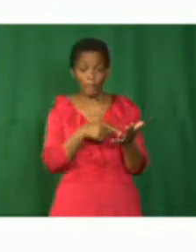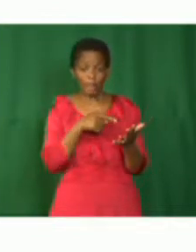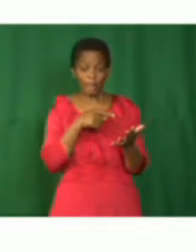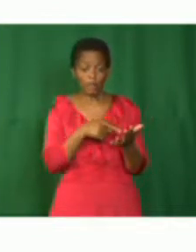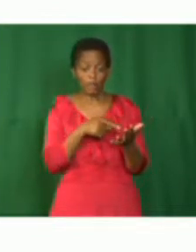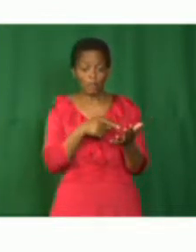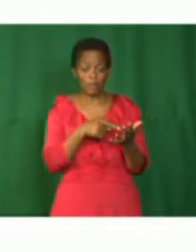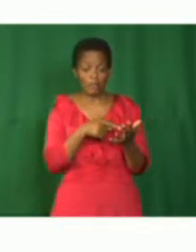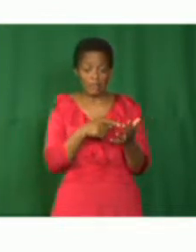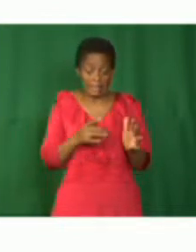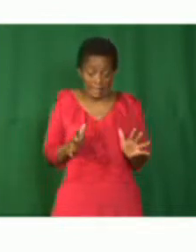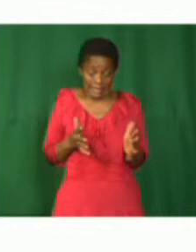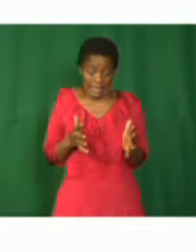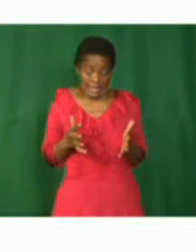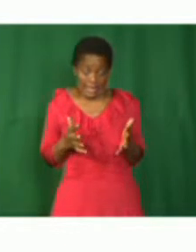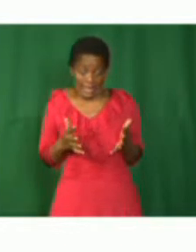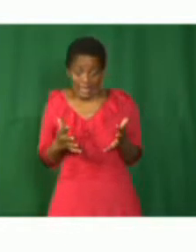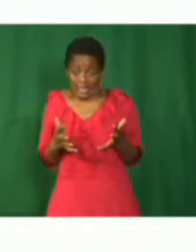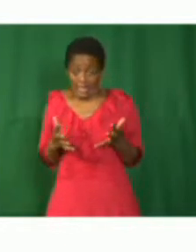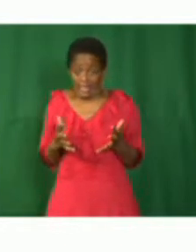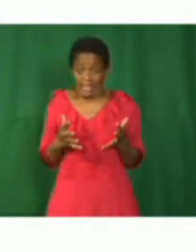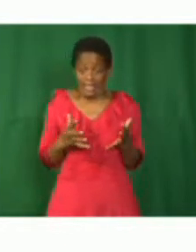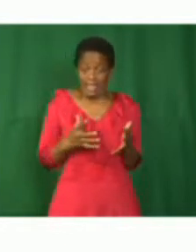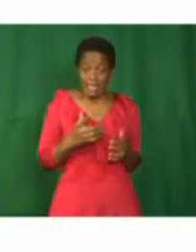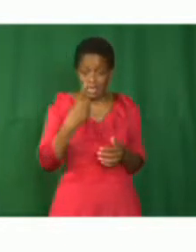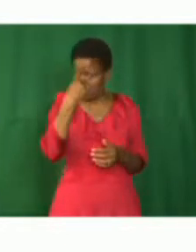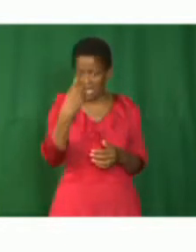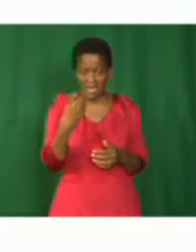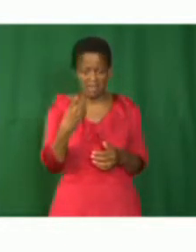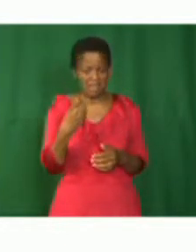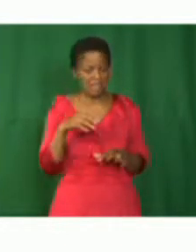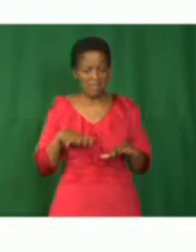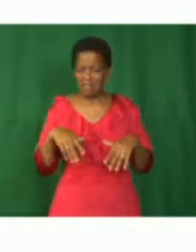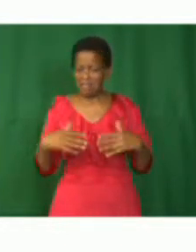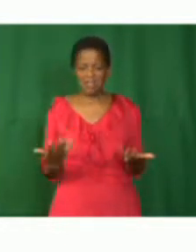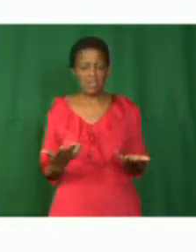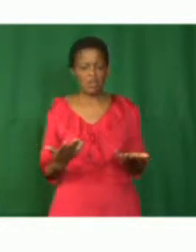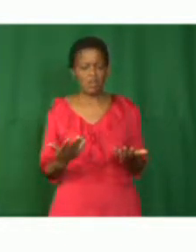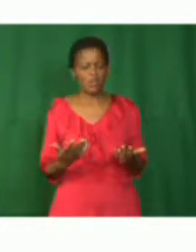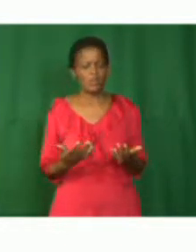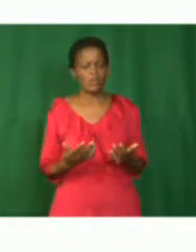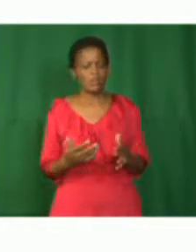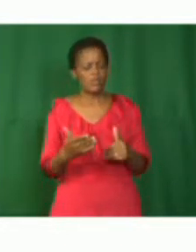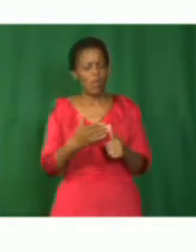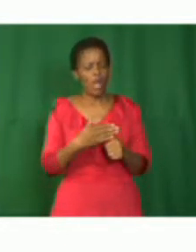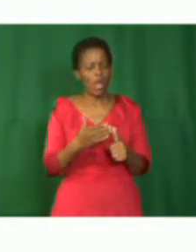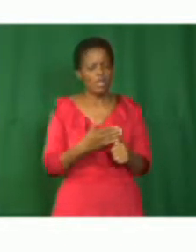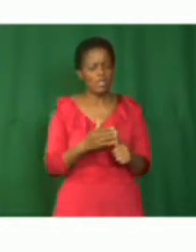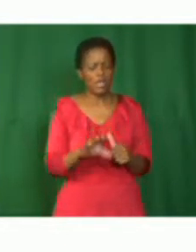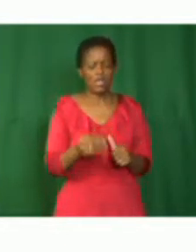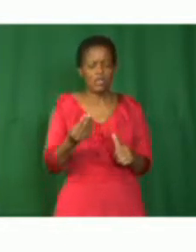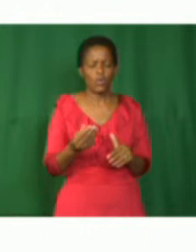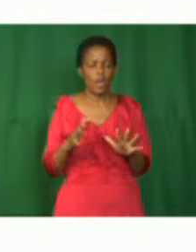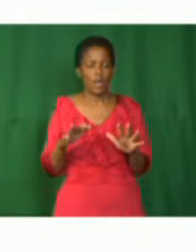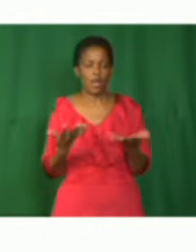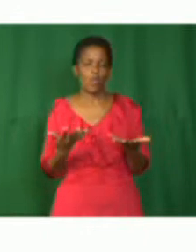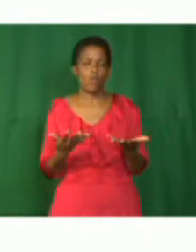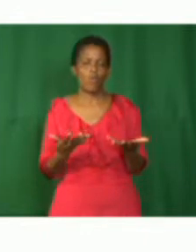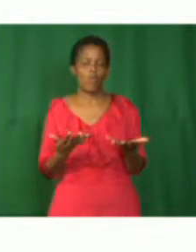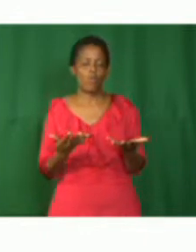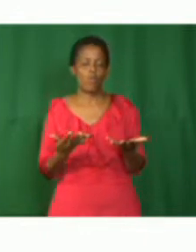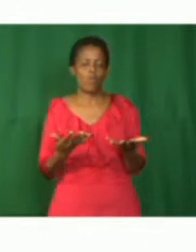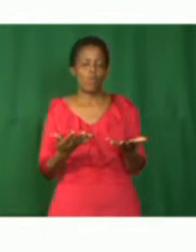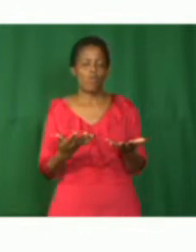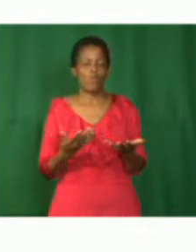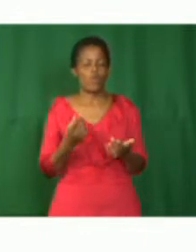scary story, is an unbelievable story. How do we arrive on that? It is through the sequence